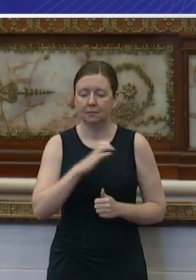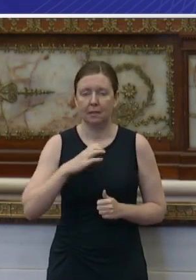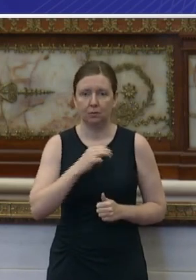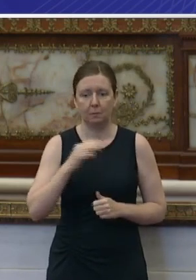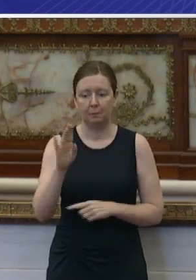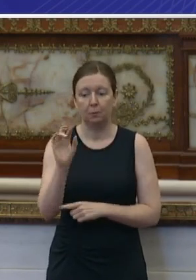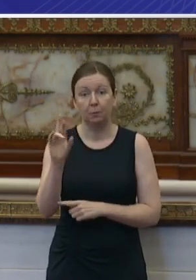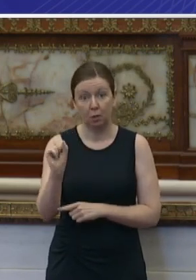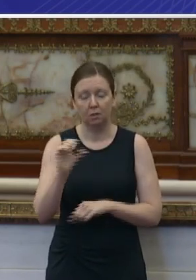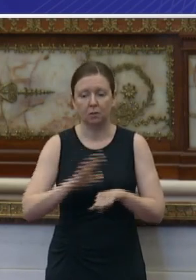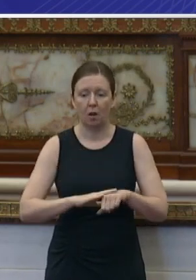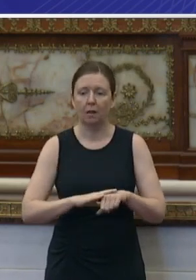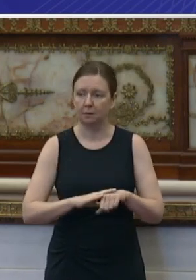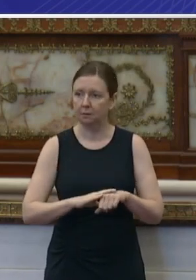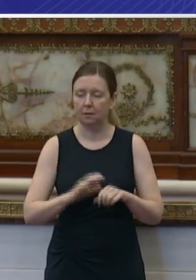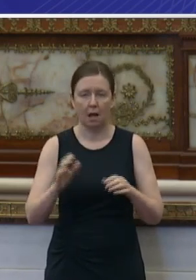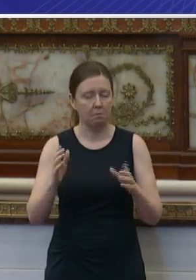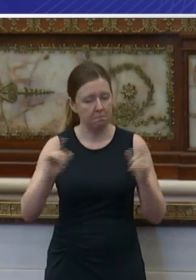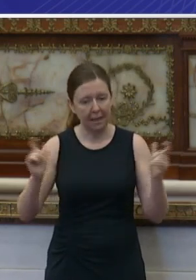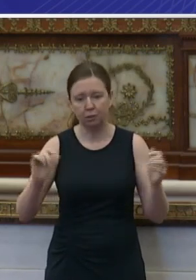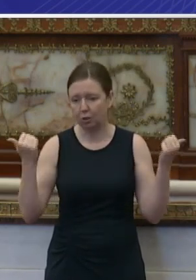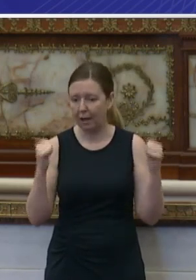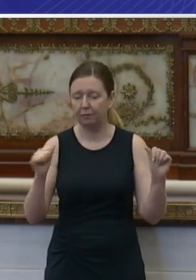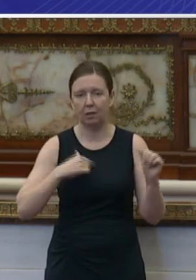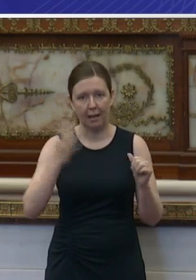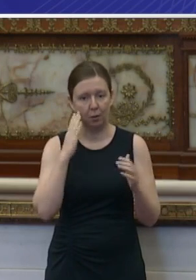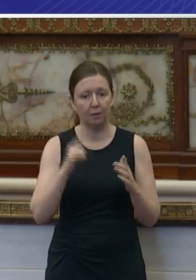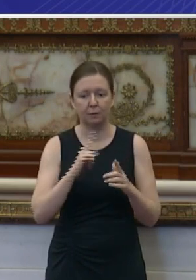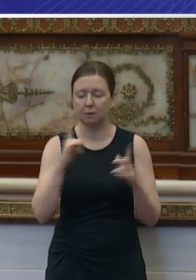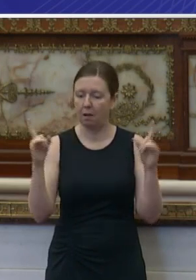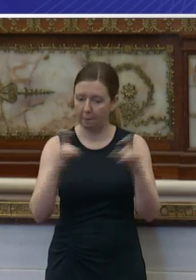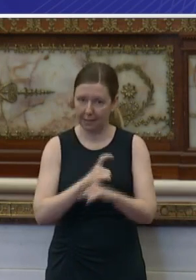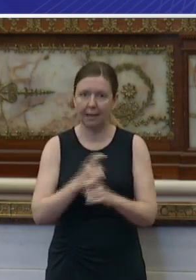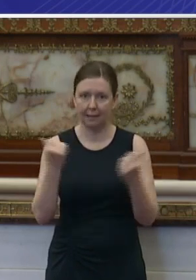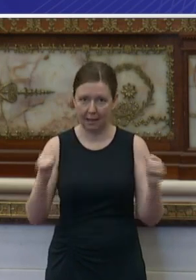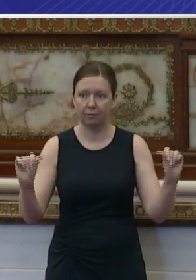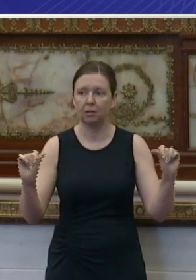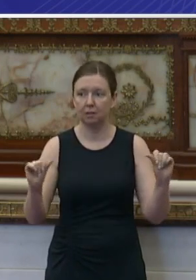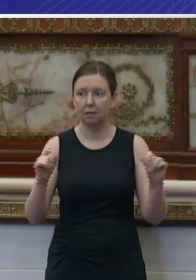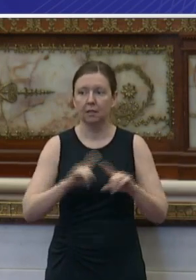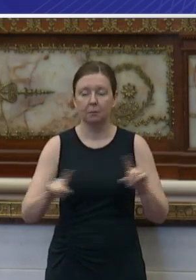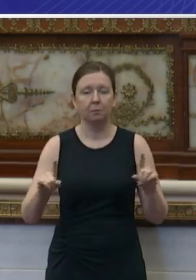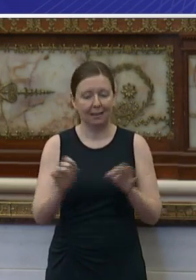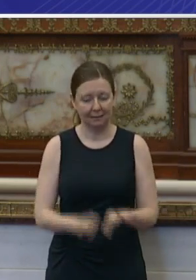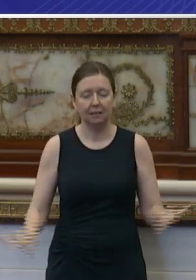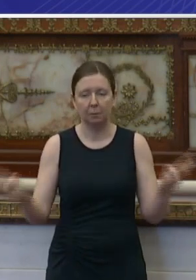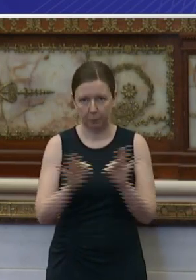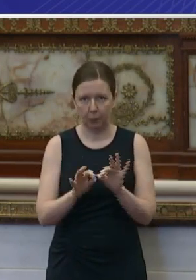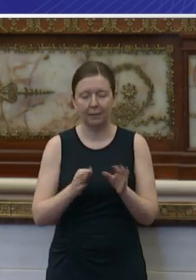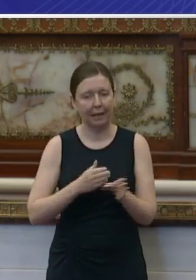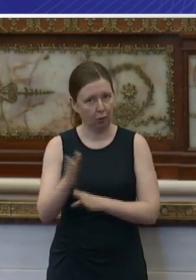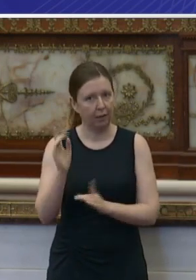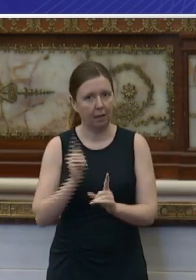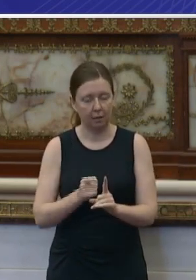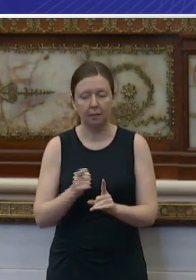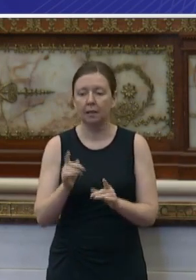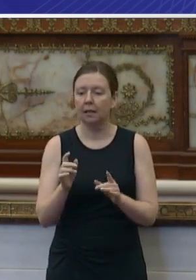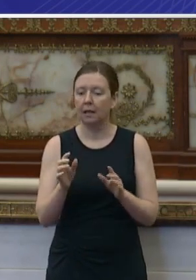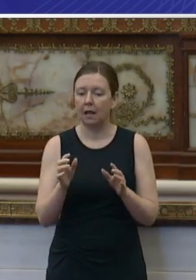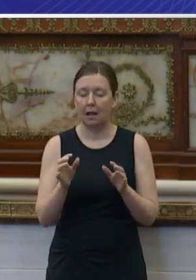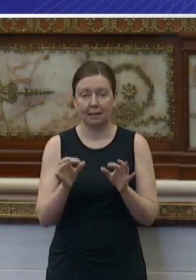Councilmember Brooks, on a major effort. I know this was a complicated effort, but it's an important area,